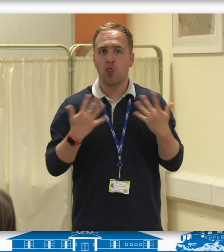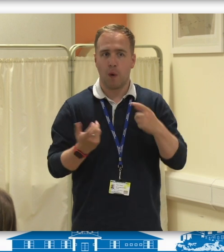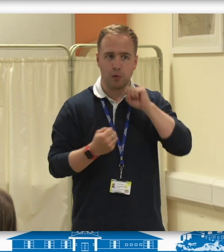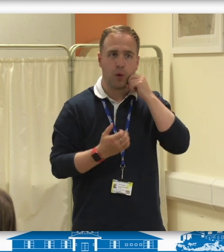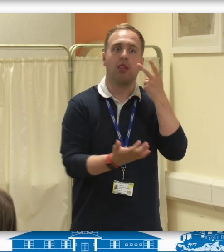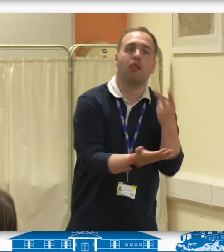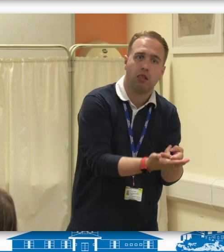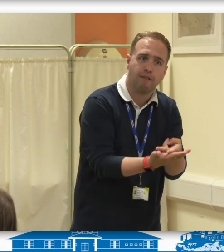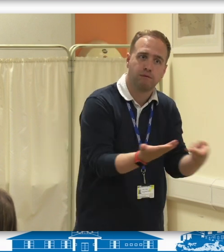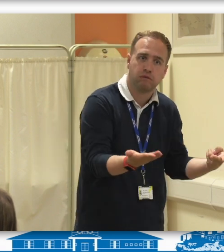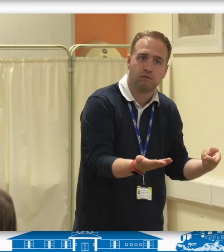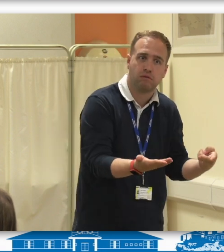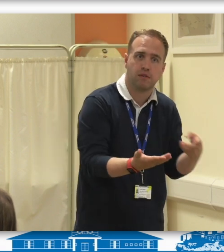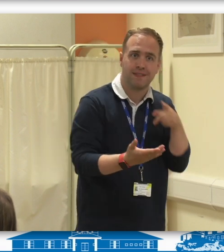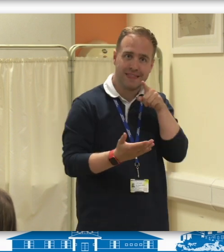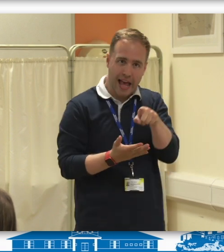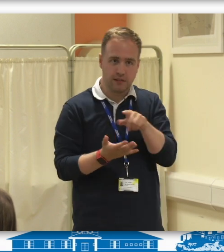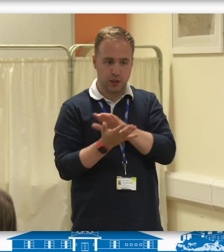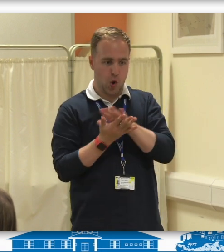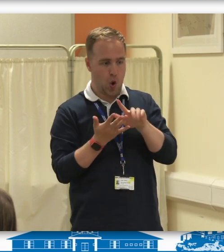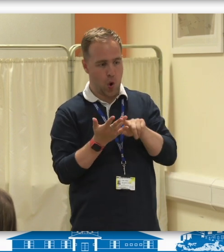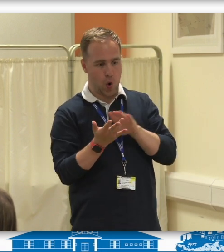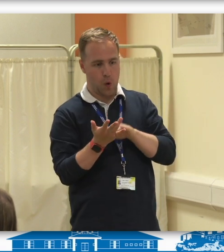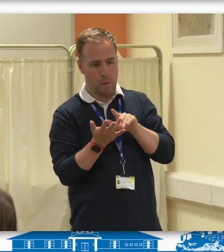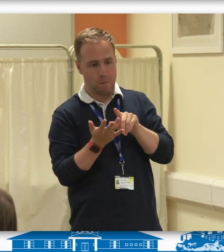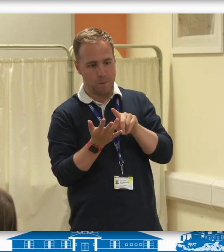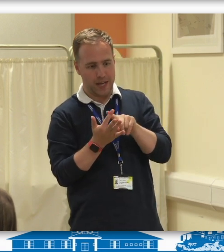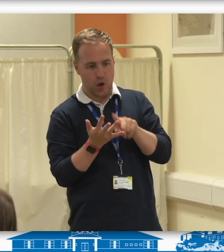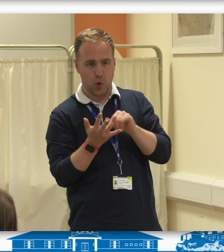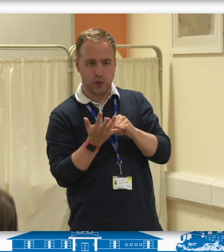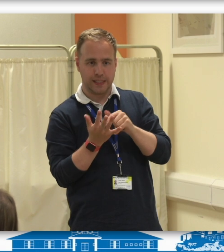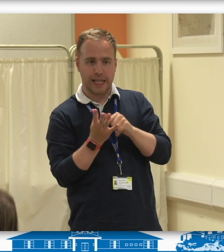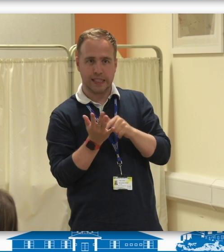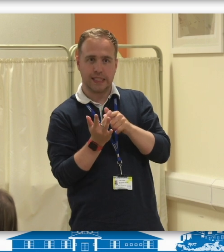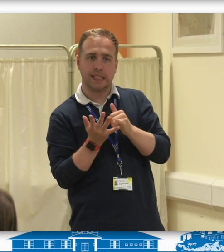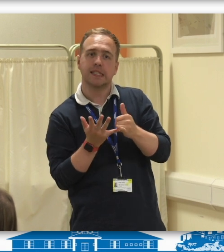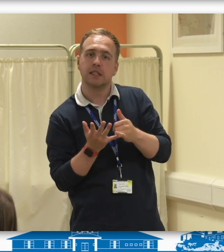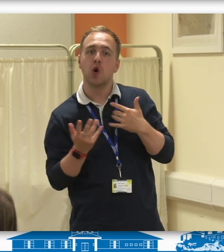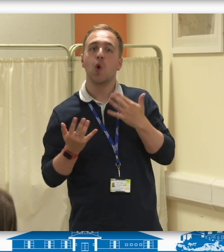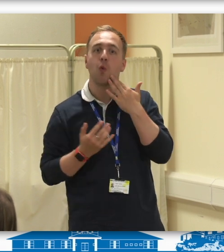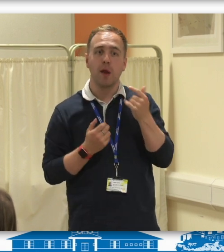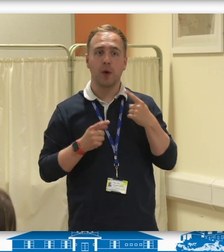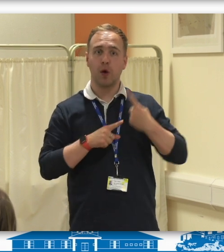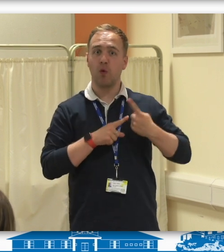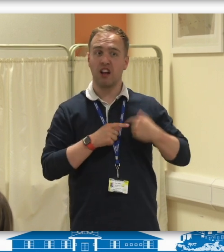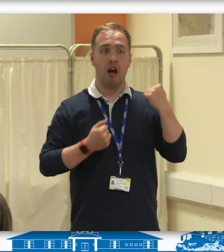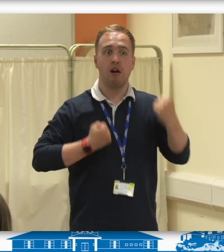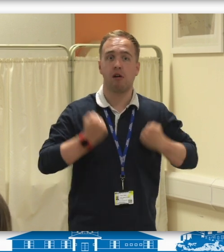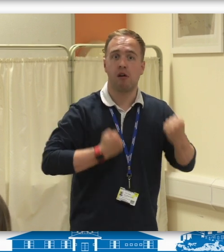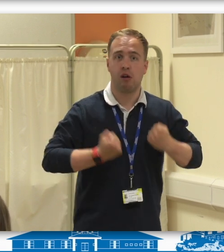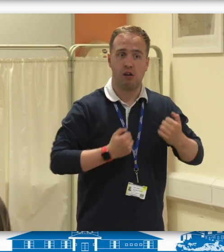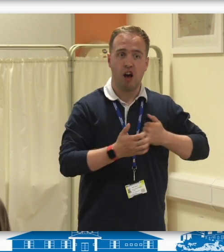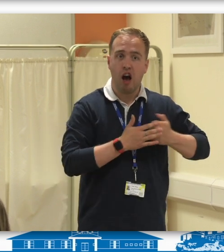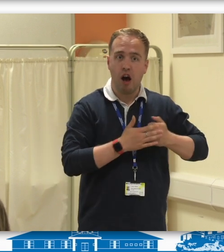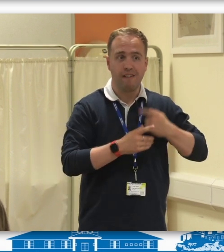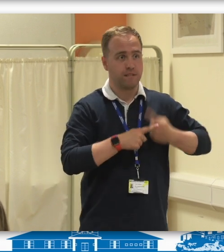an example of homeostasis. When we move more quickly, our breathing rate and our heart rate changes, it